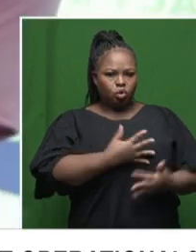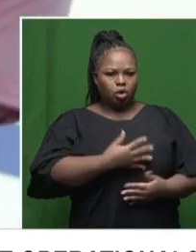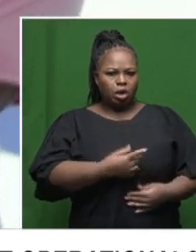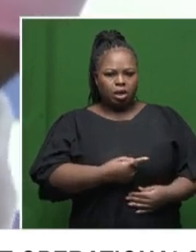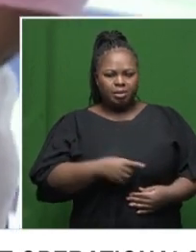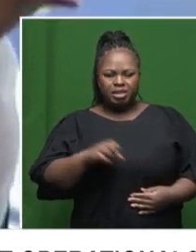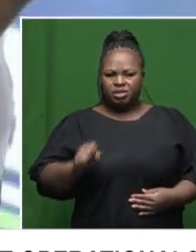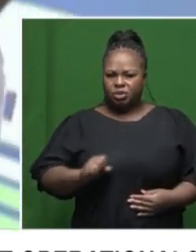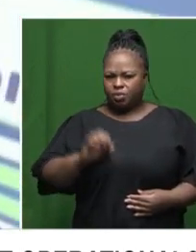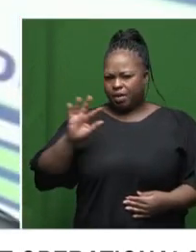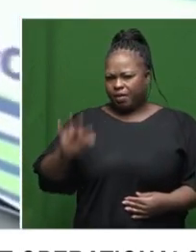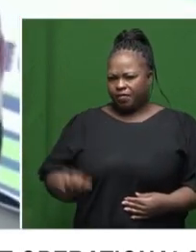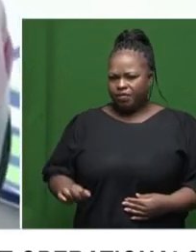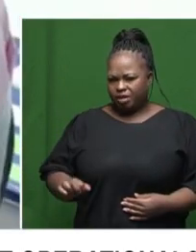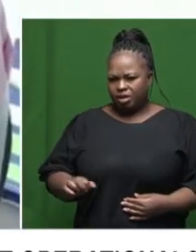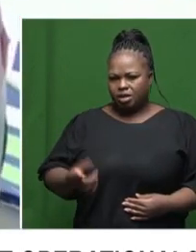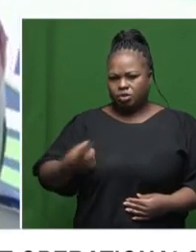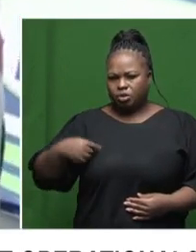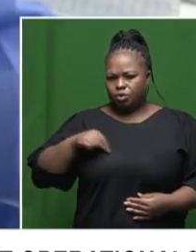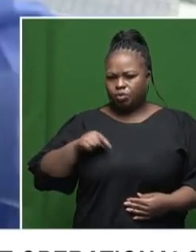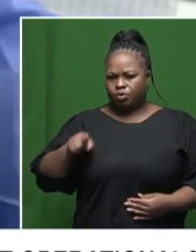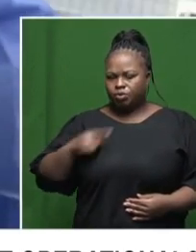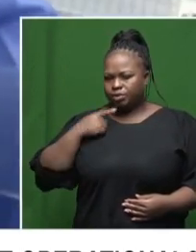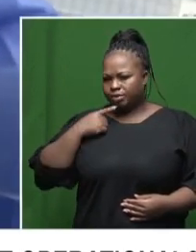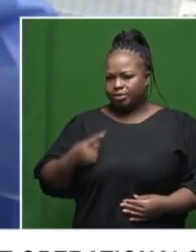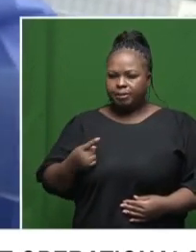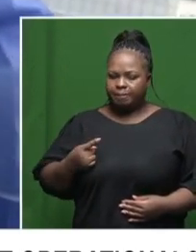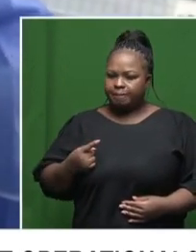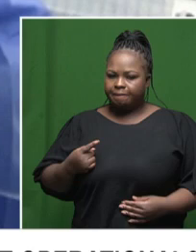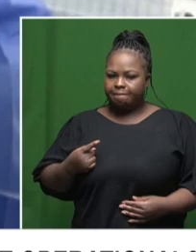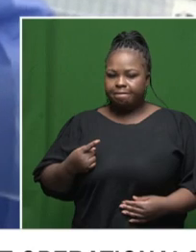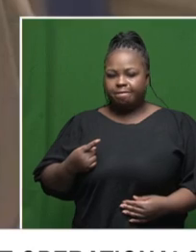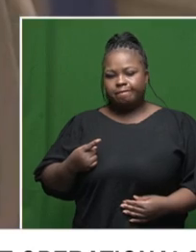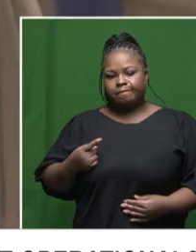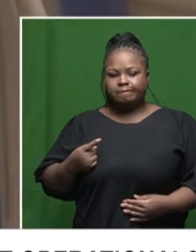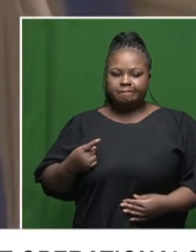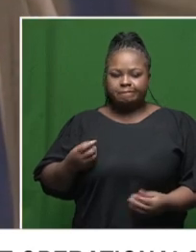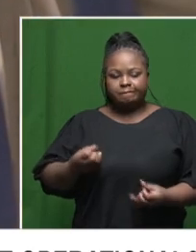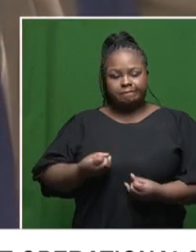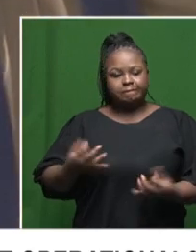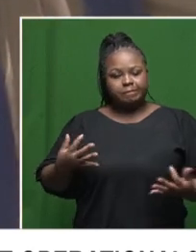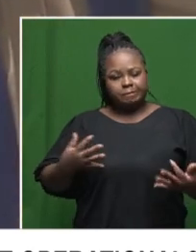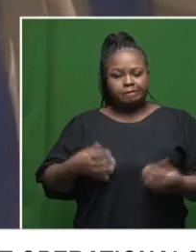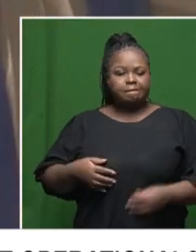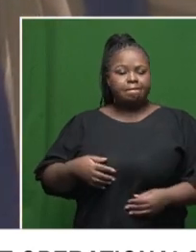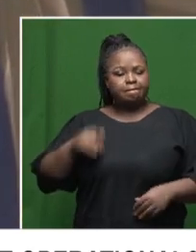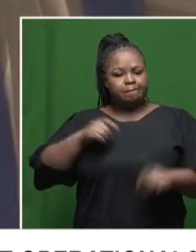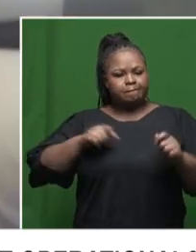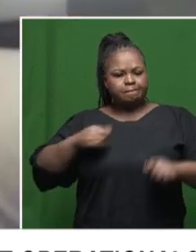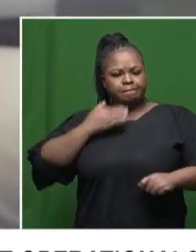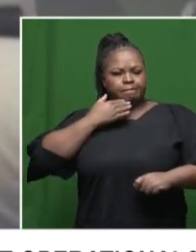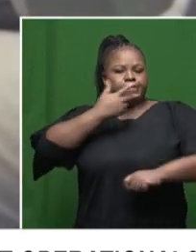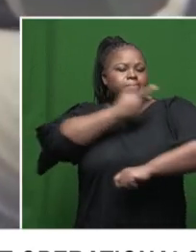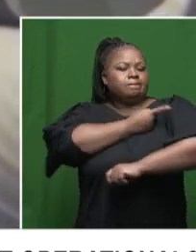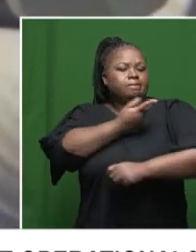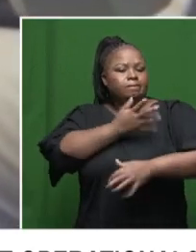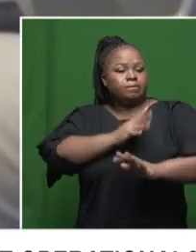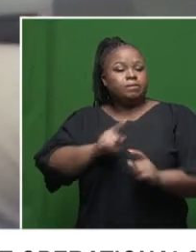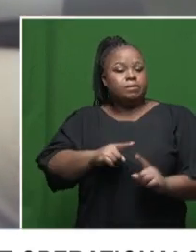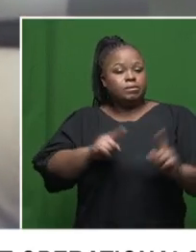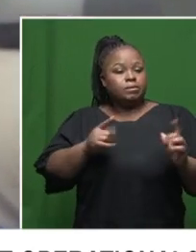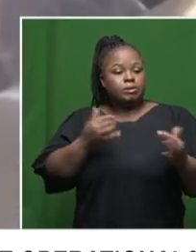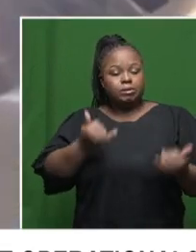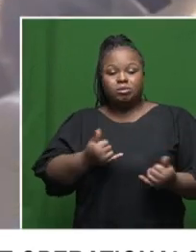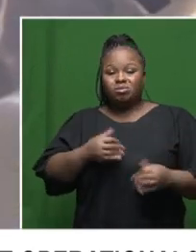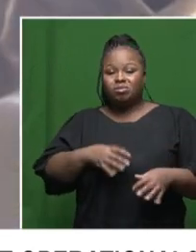here in South Africa, I mean, you've spoken us through the uptake, and the whole point was that, you know, the West holding on